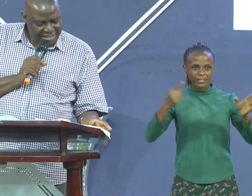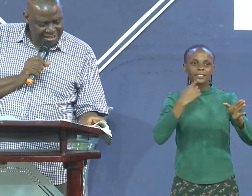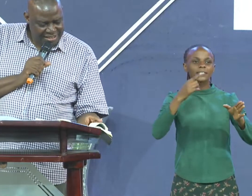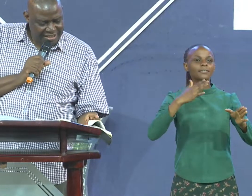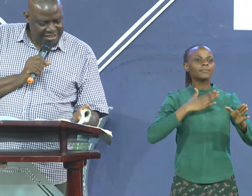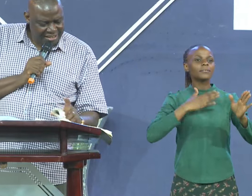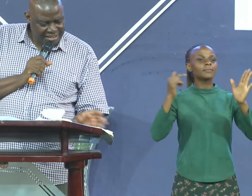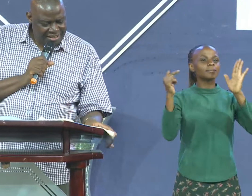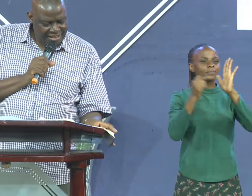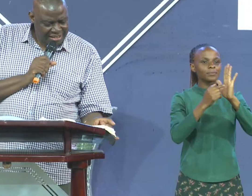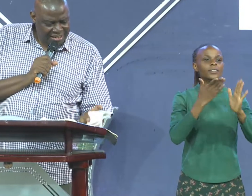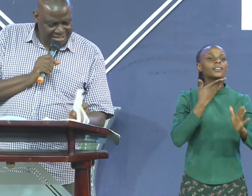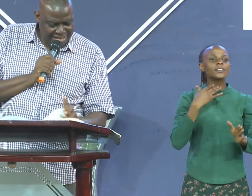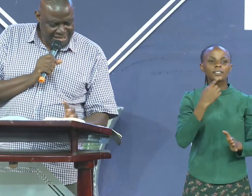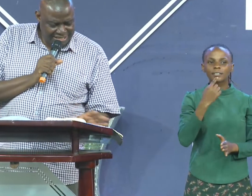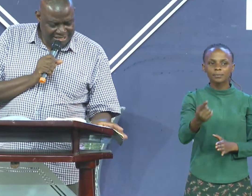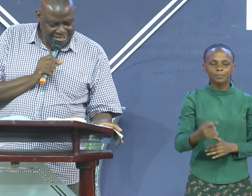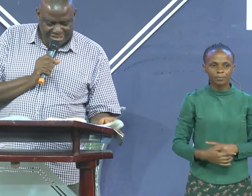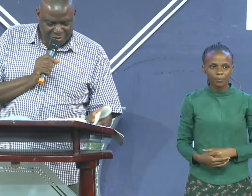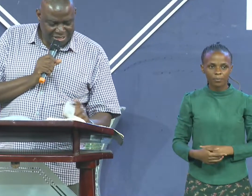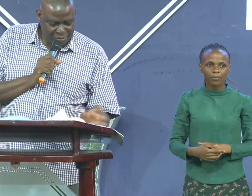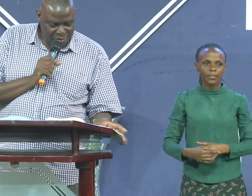Genesis 21.